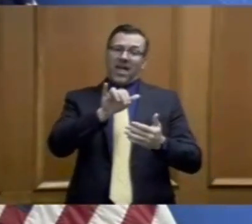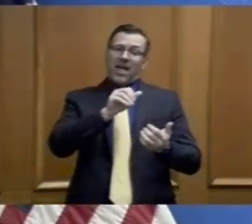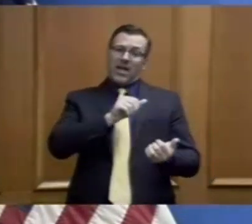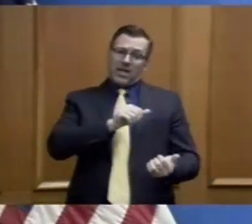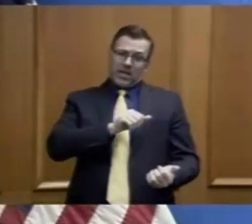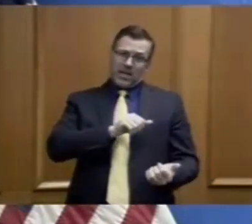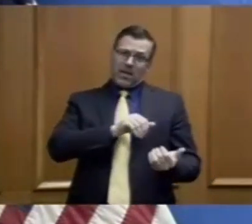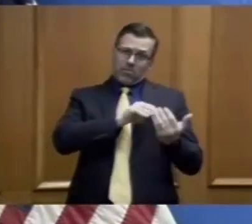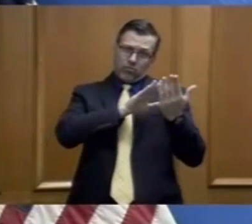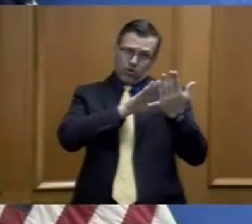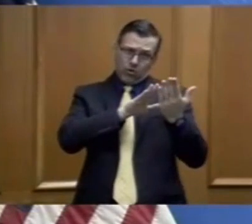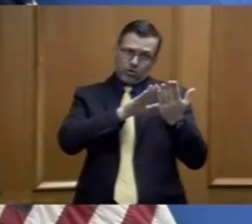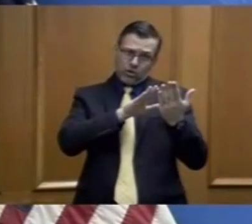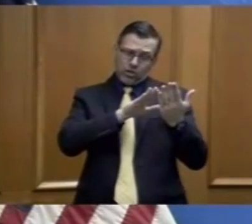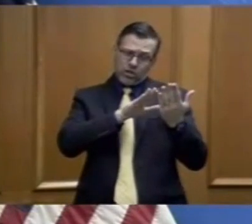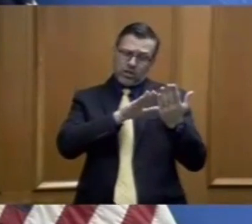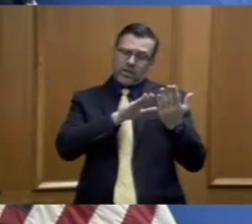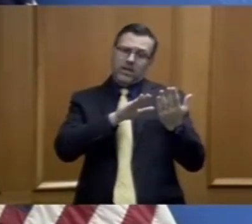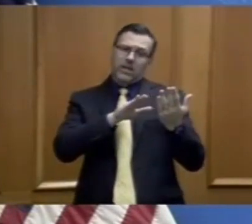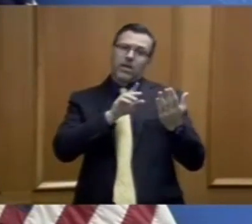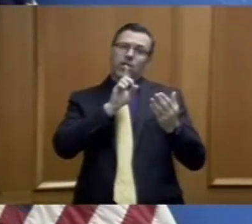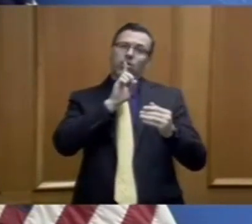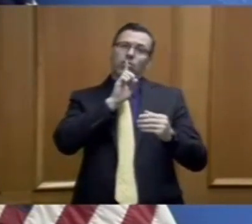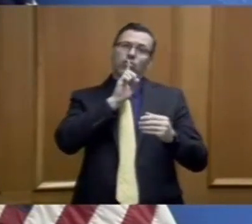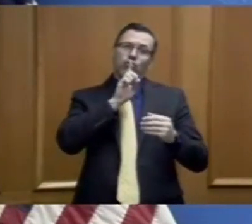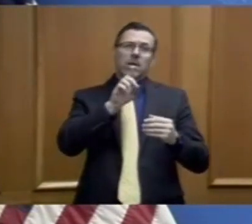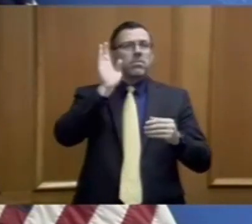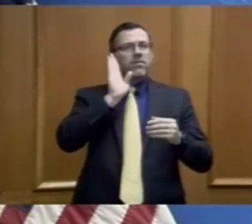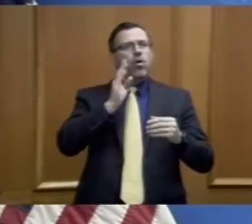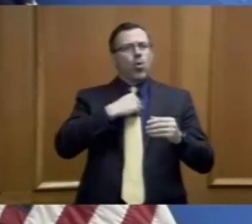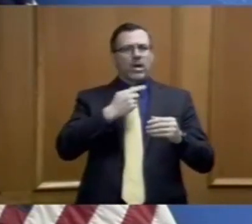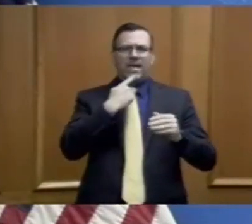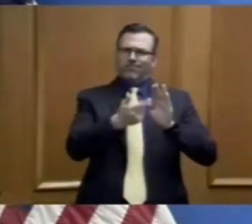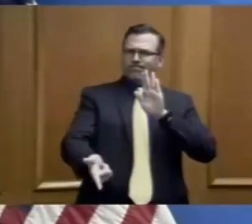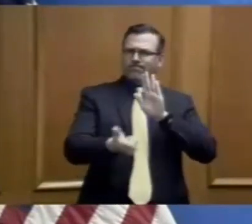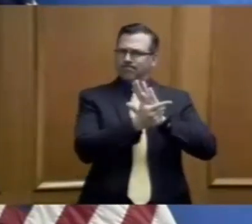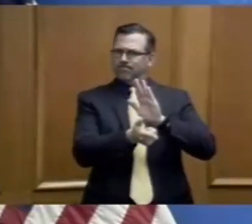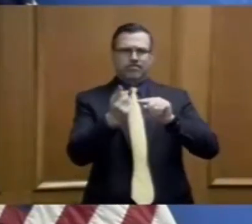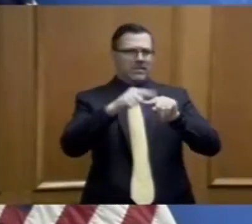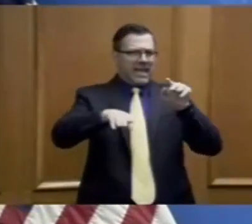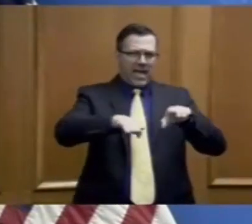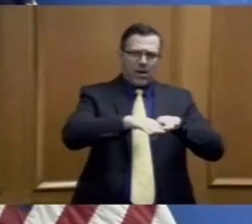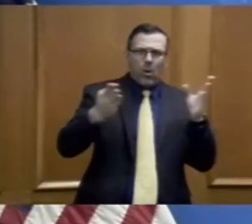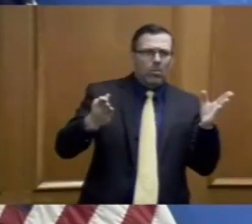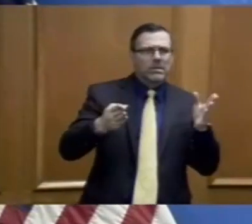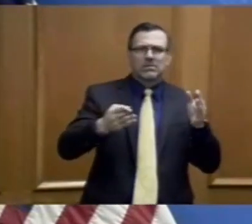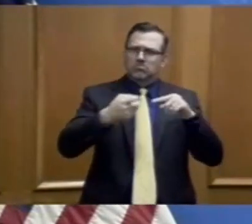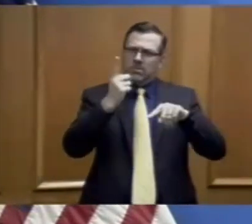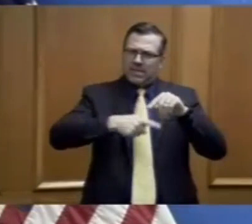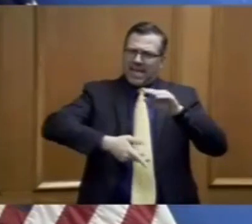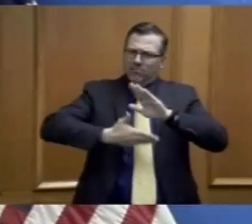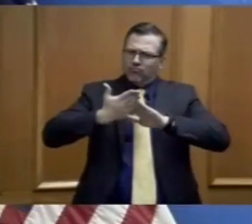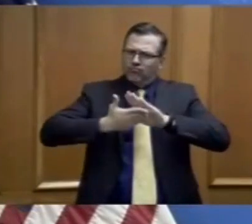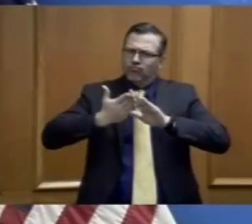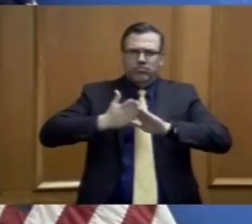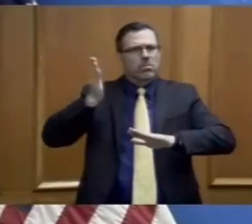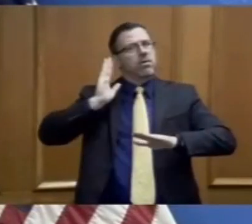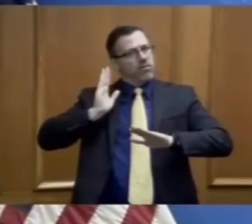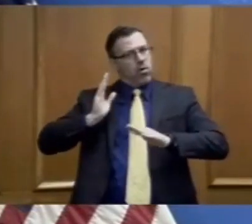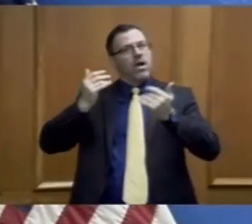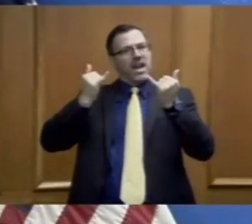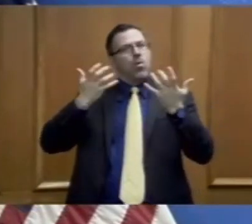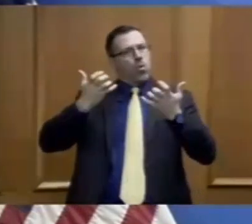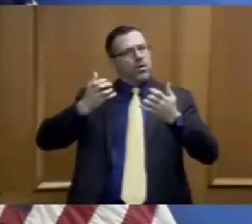gradual lifting of mandates and restrictions and sanctions. That's how we want to get